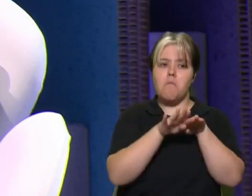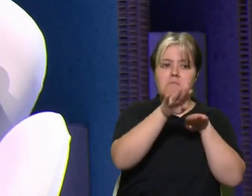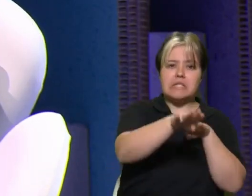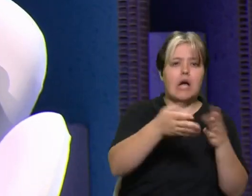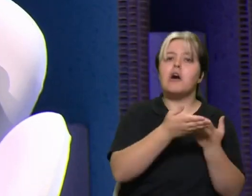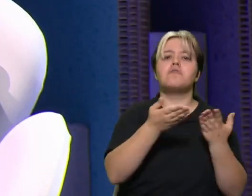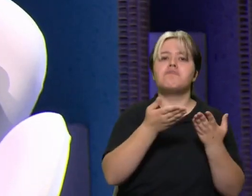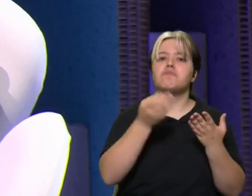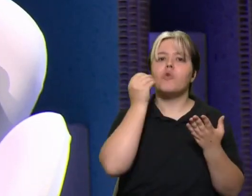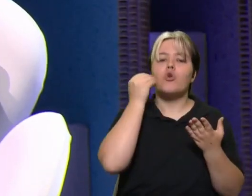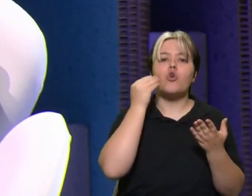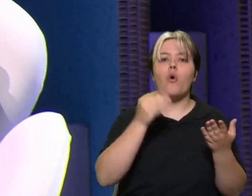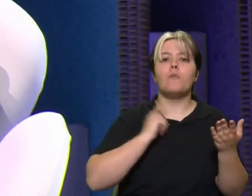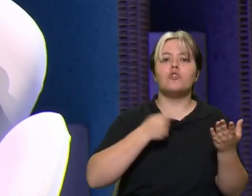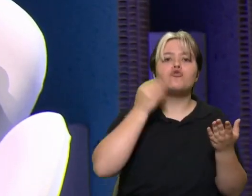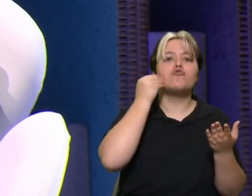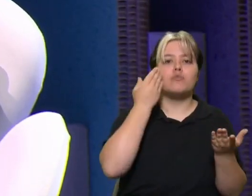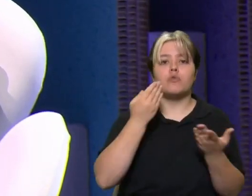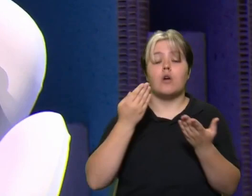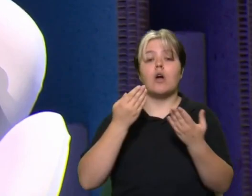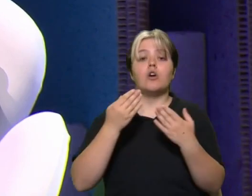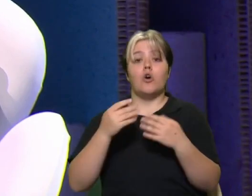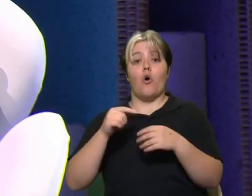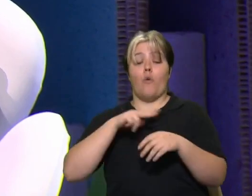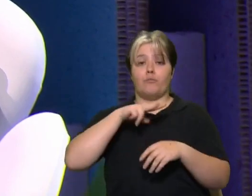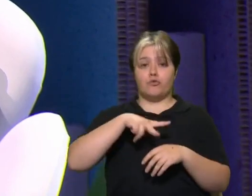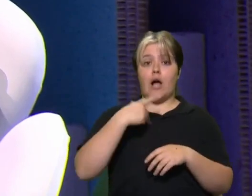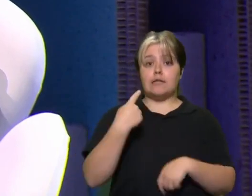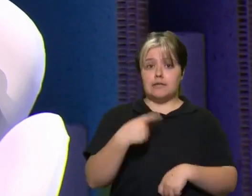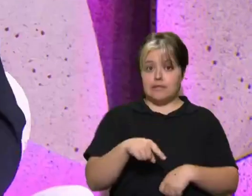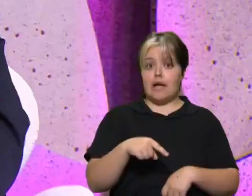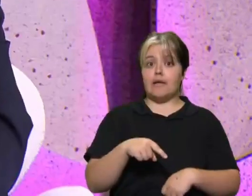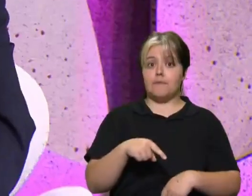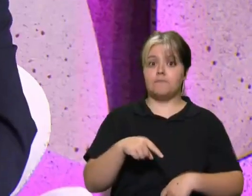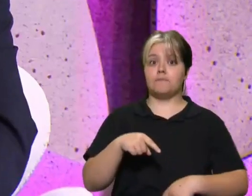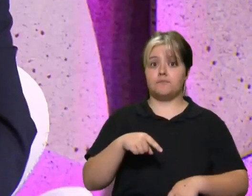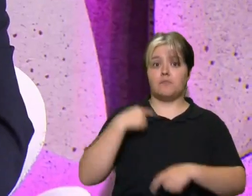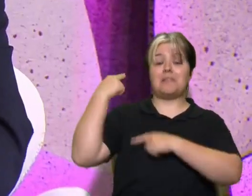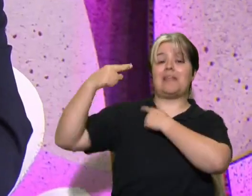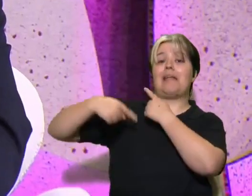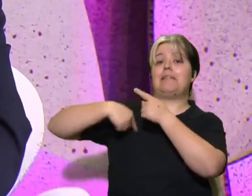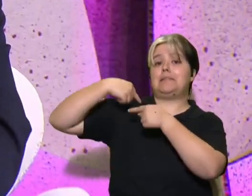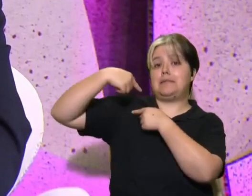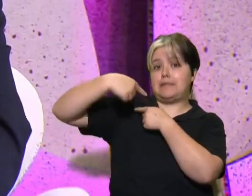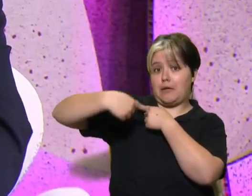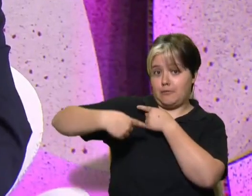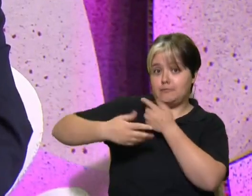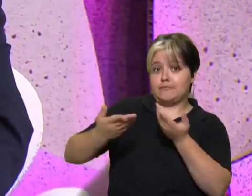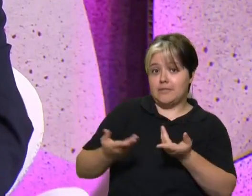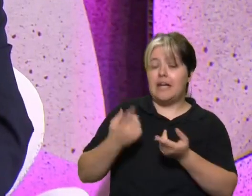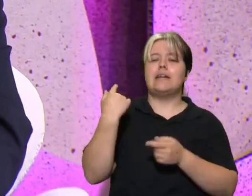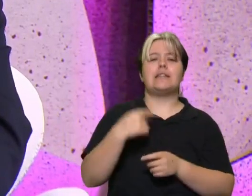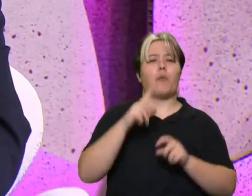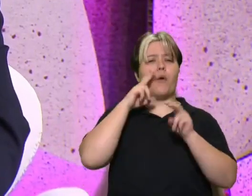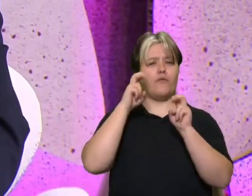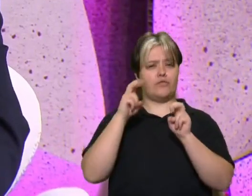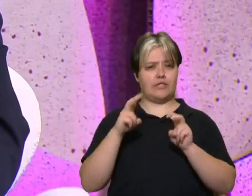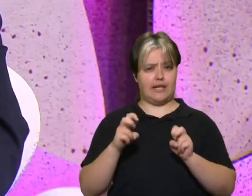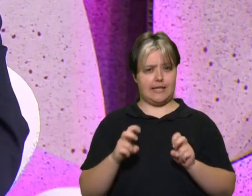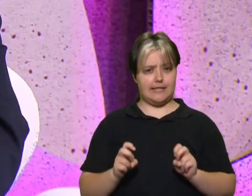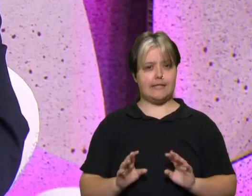behind? Is it at the same level, or does it have to accelerate? Portugal has